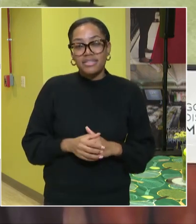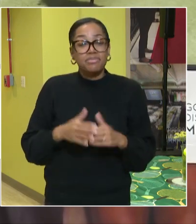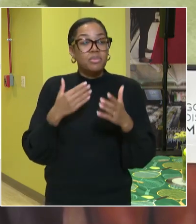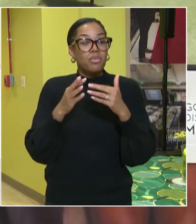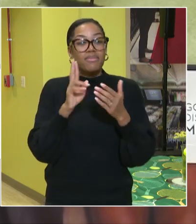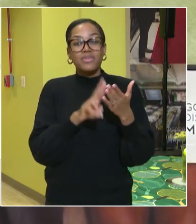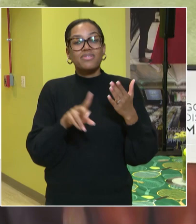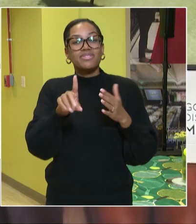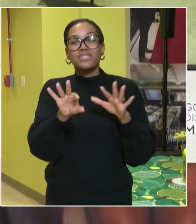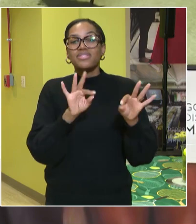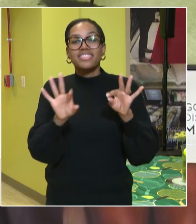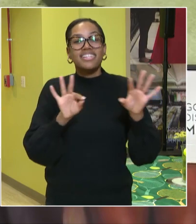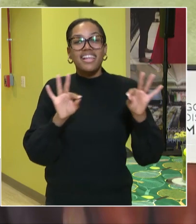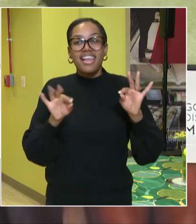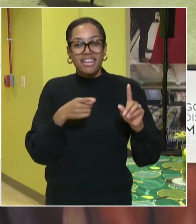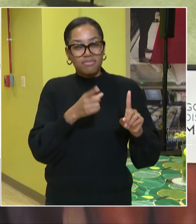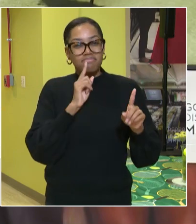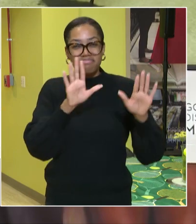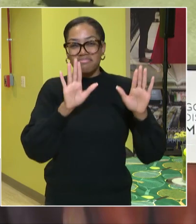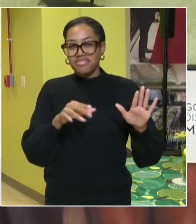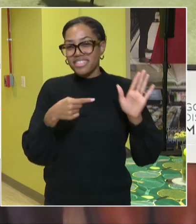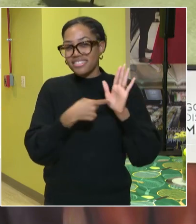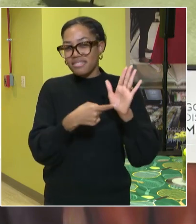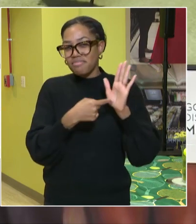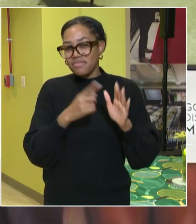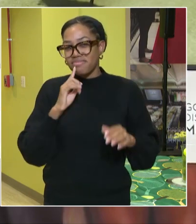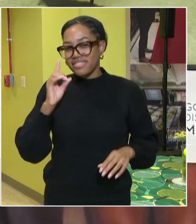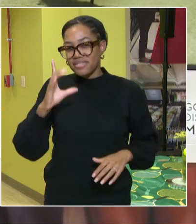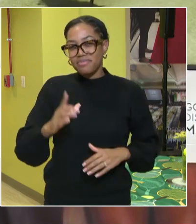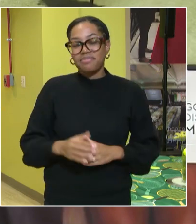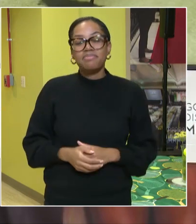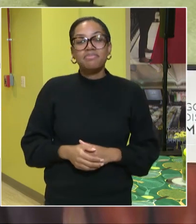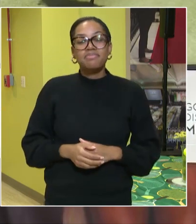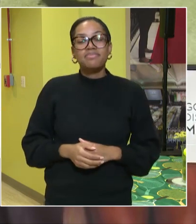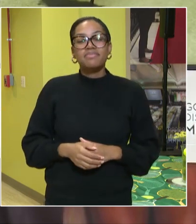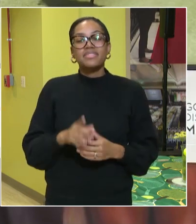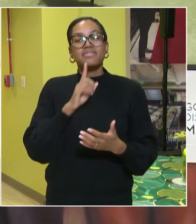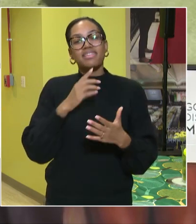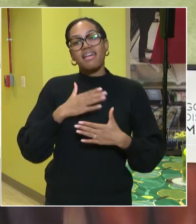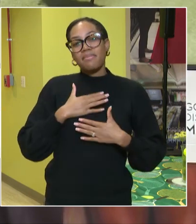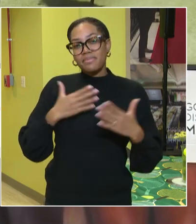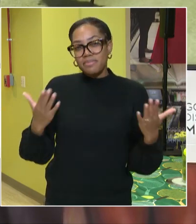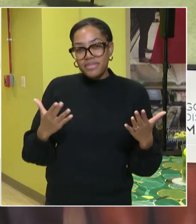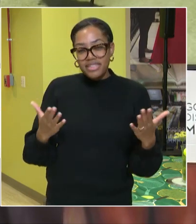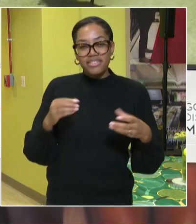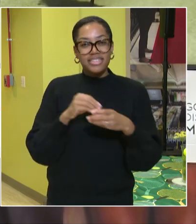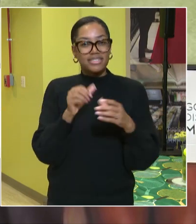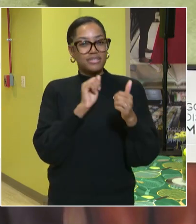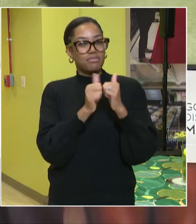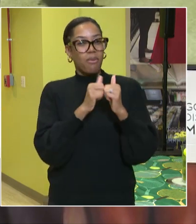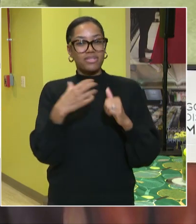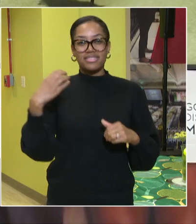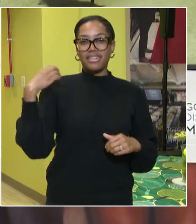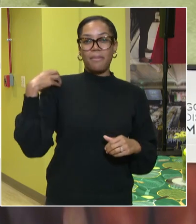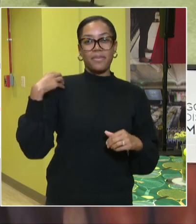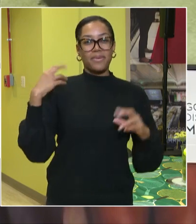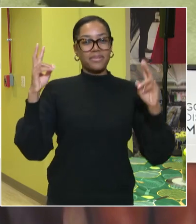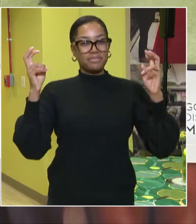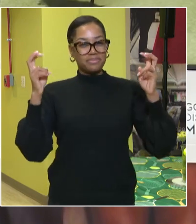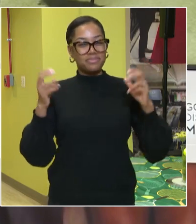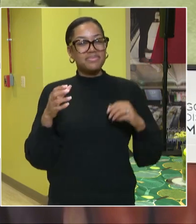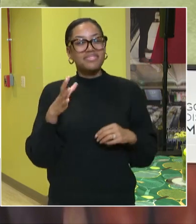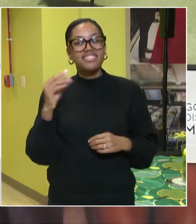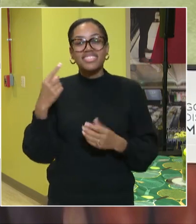you decide to attend. I am really happy to be here in the sports capital and to be